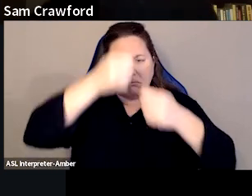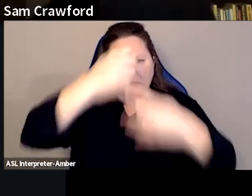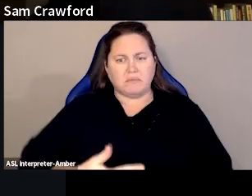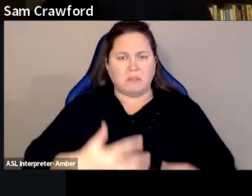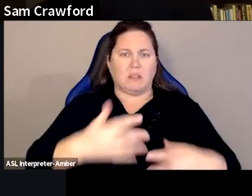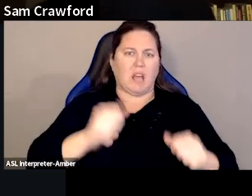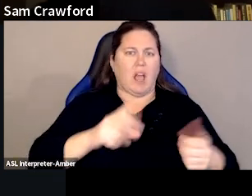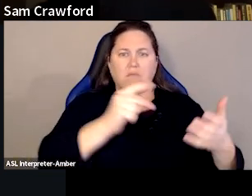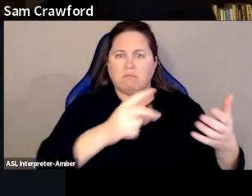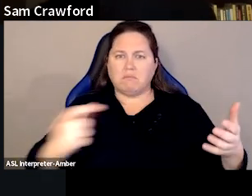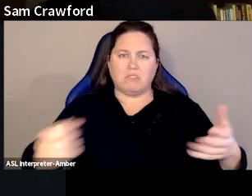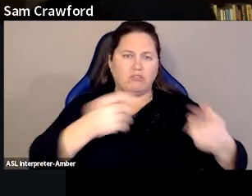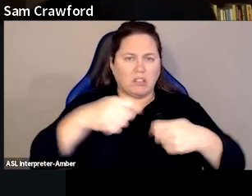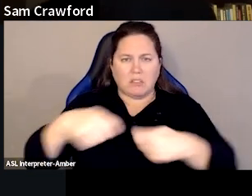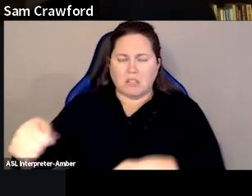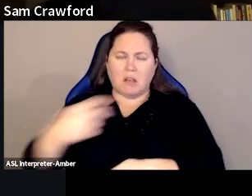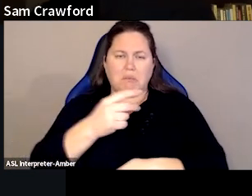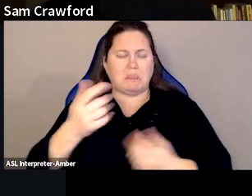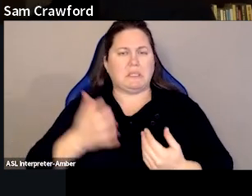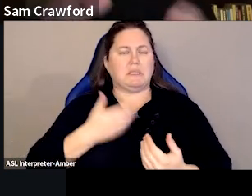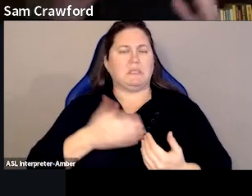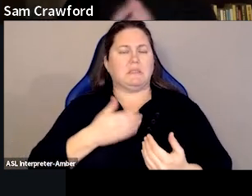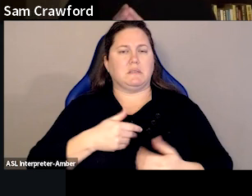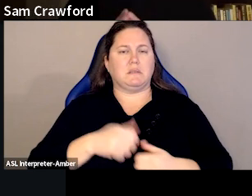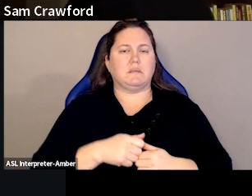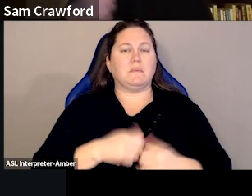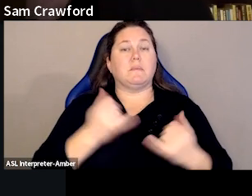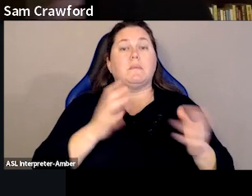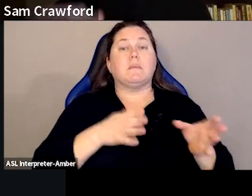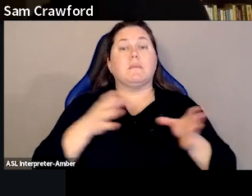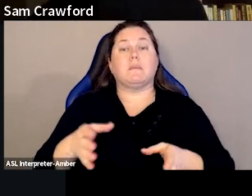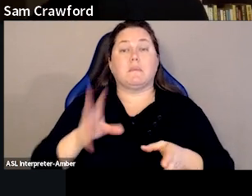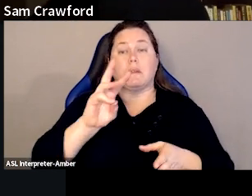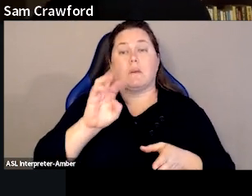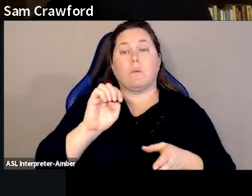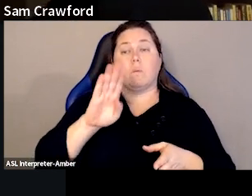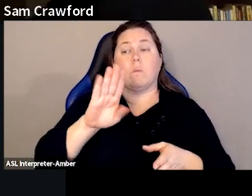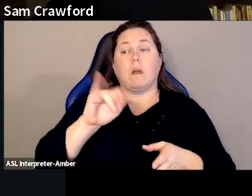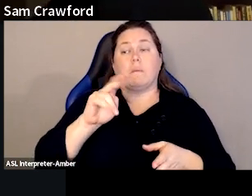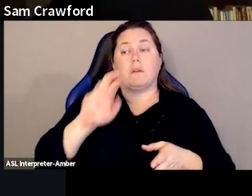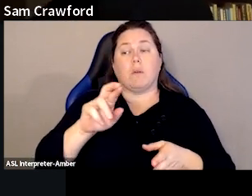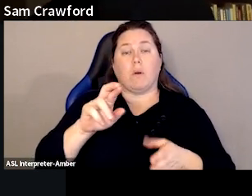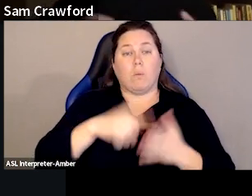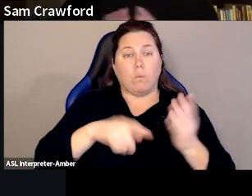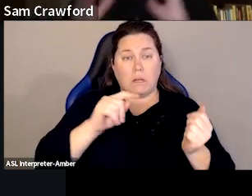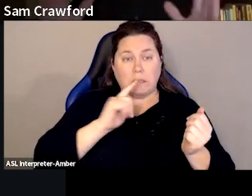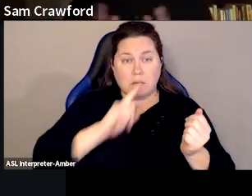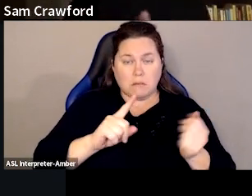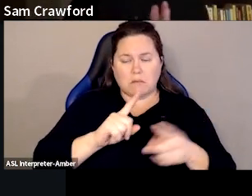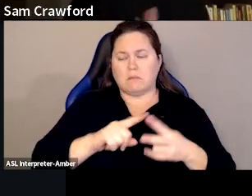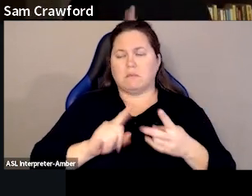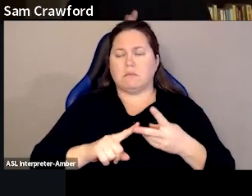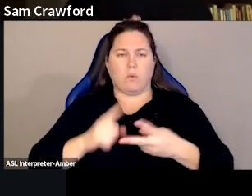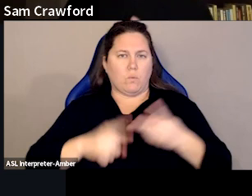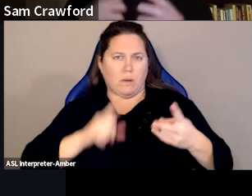fly. So now I want to move on to what this webinar is and what it isn't specifically. So I need to get this